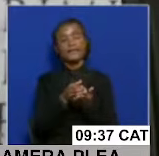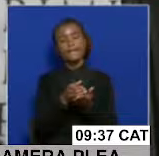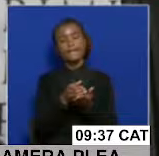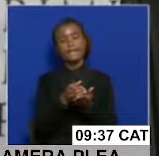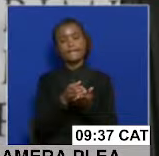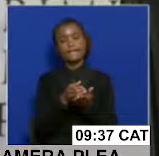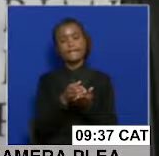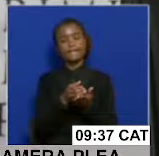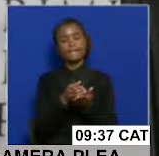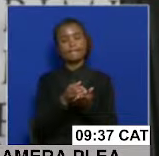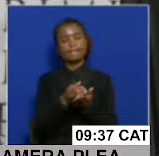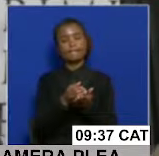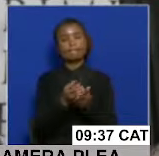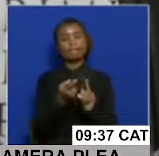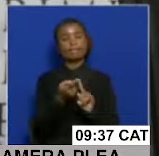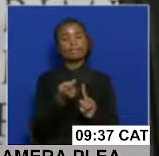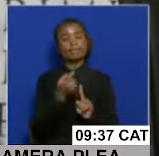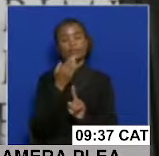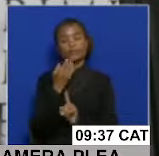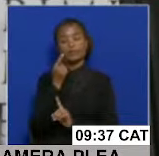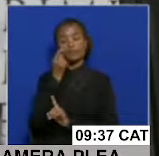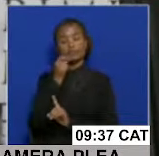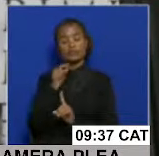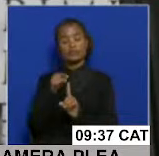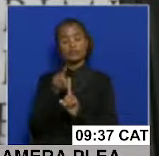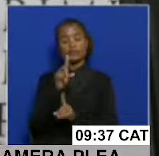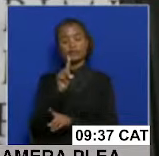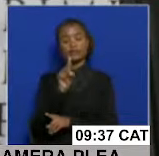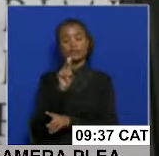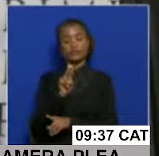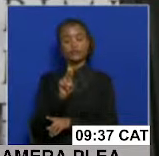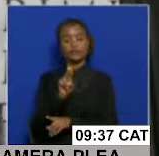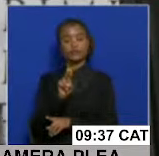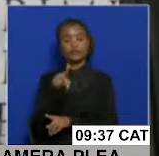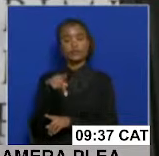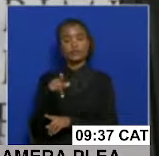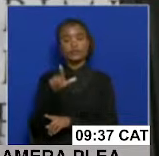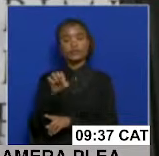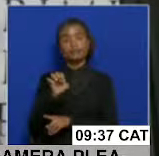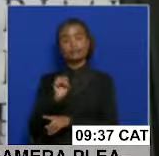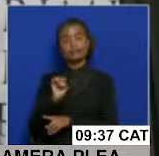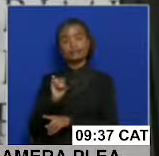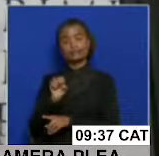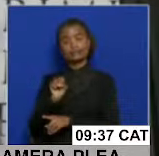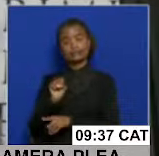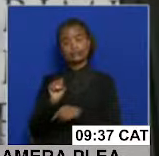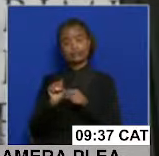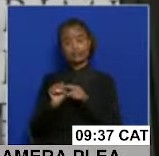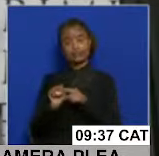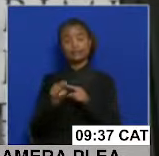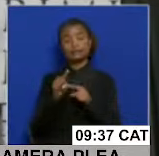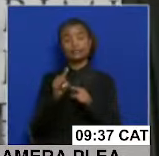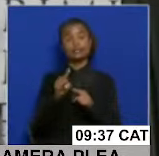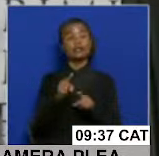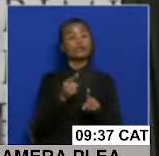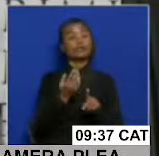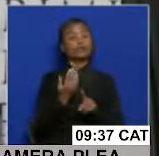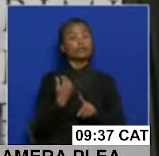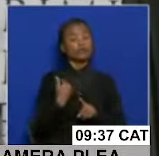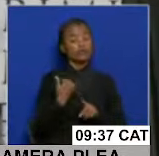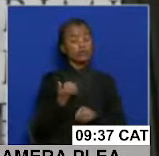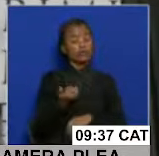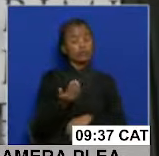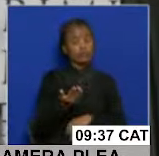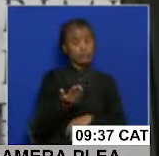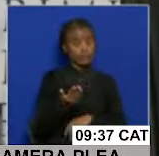Mr. Charles Duplessis, in whose favor the original order for in camera was issued, who advises